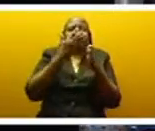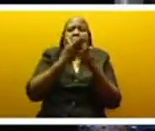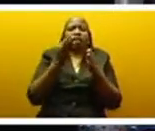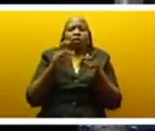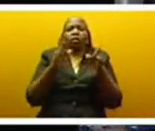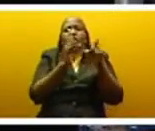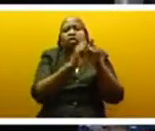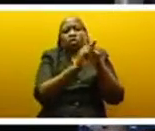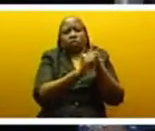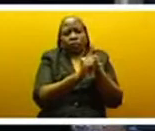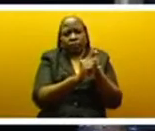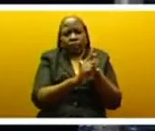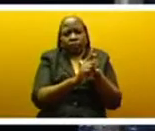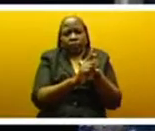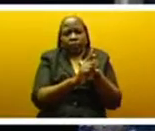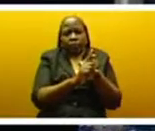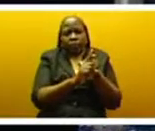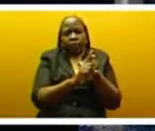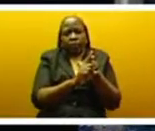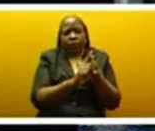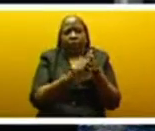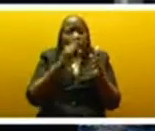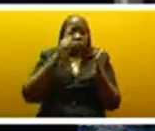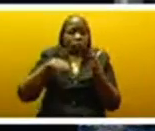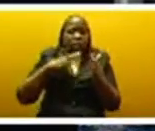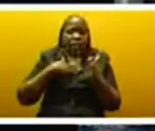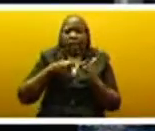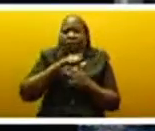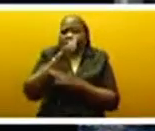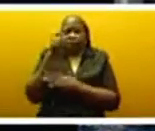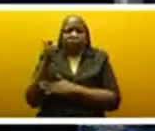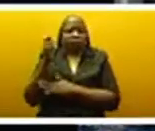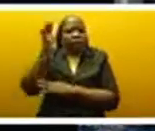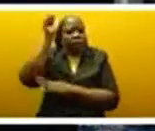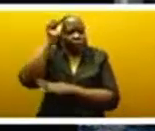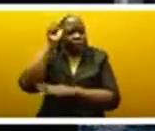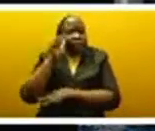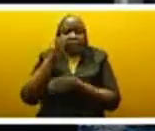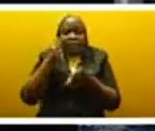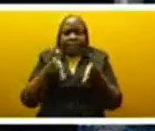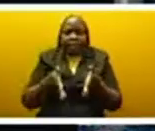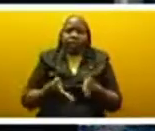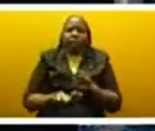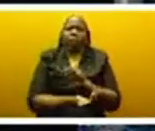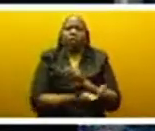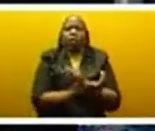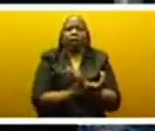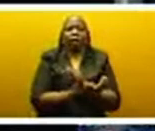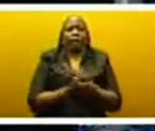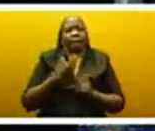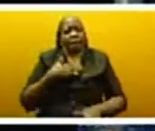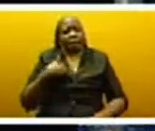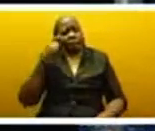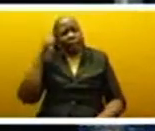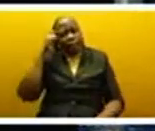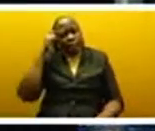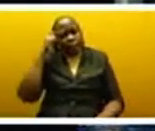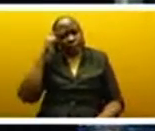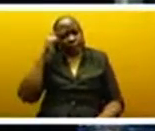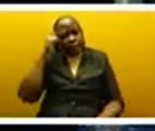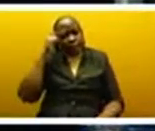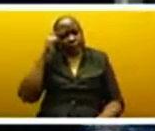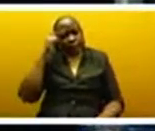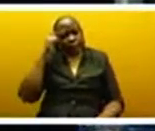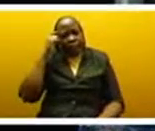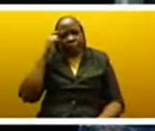Now, in light of what Maina Kia has said and what my learned seniors have said here this morning, my mind is